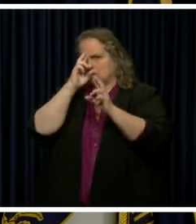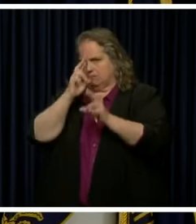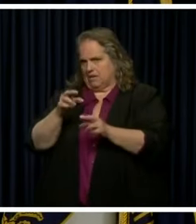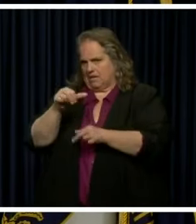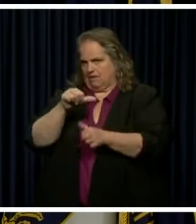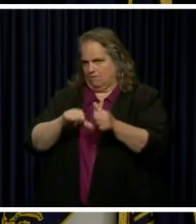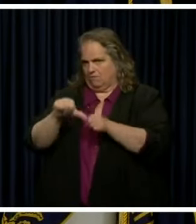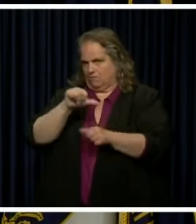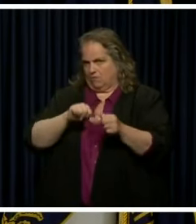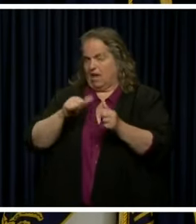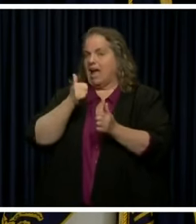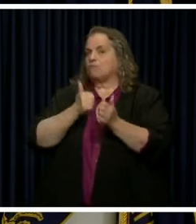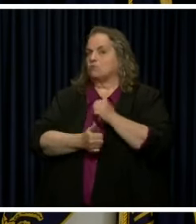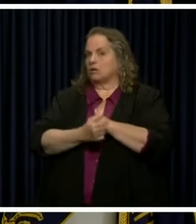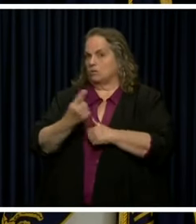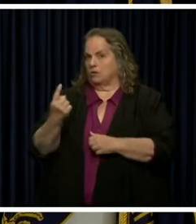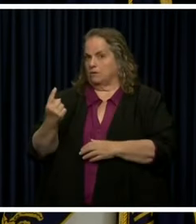everyone.